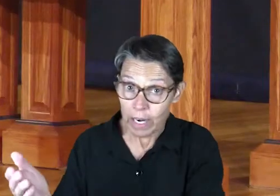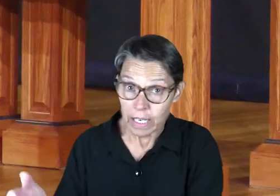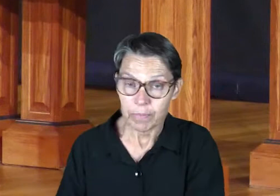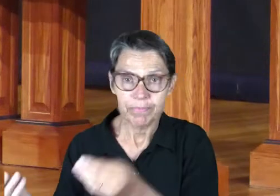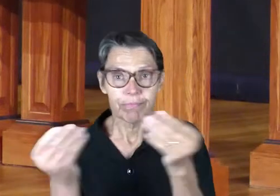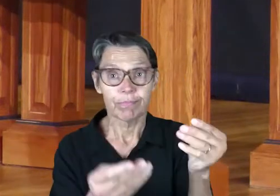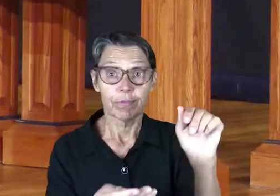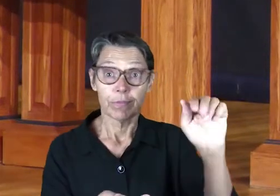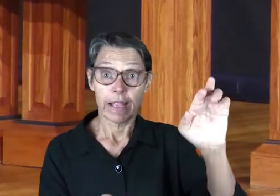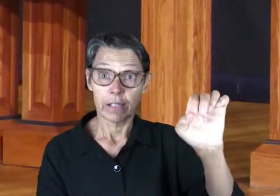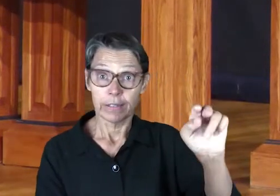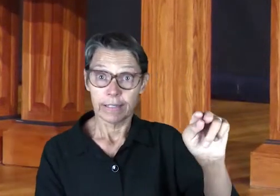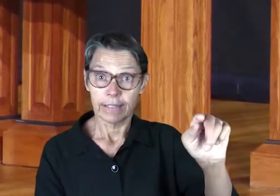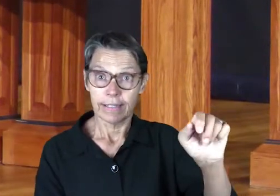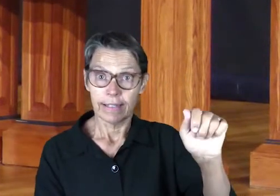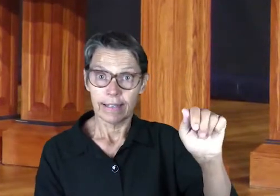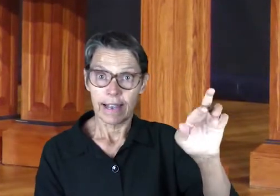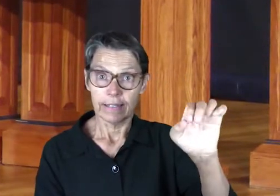But what does it mean